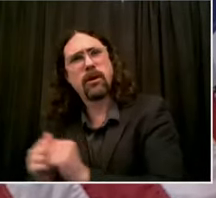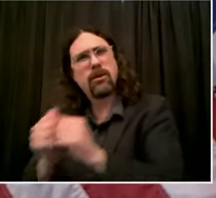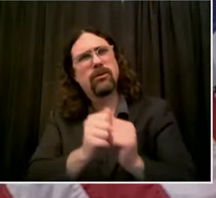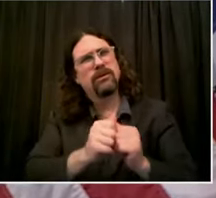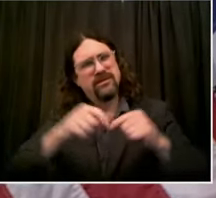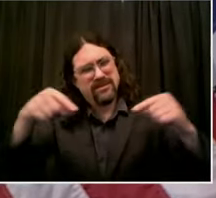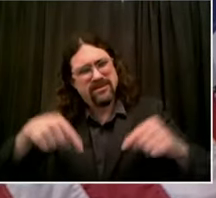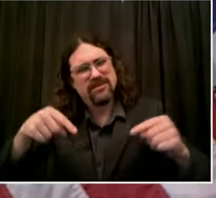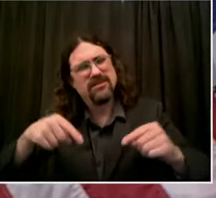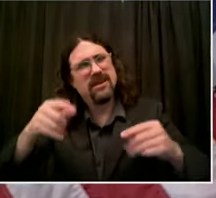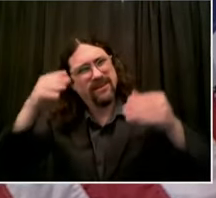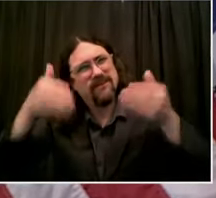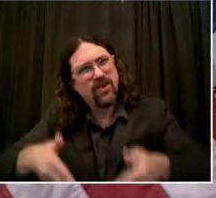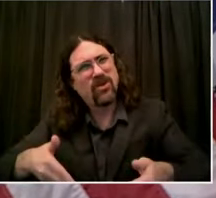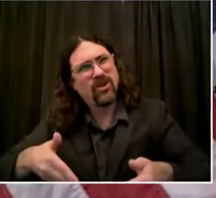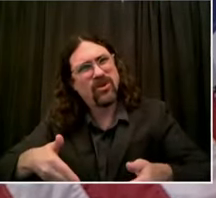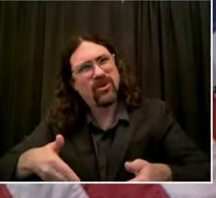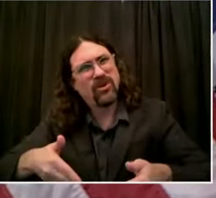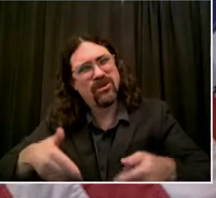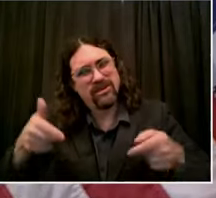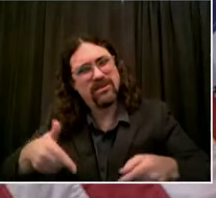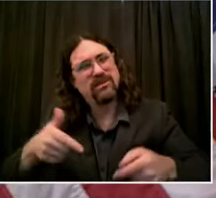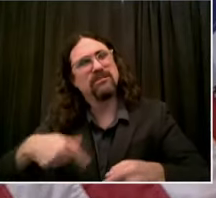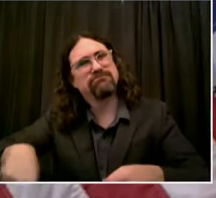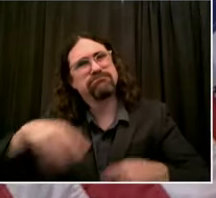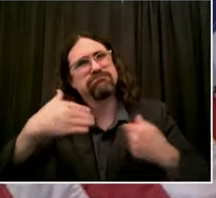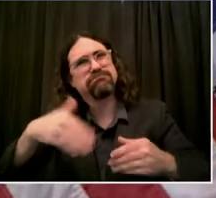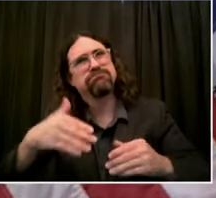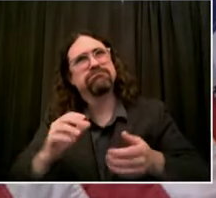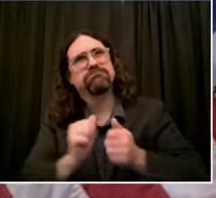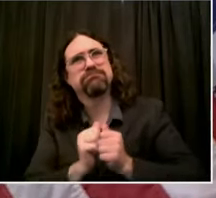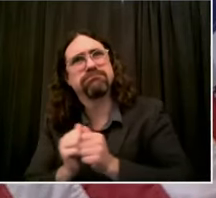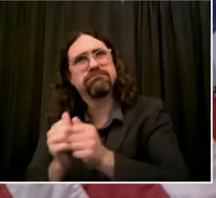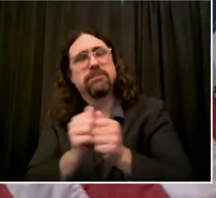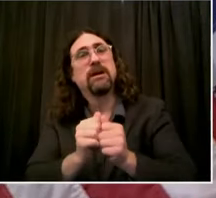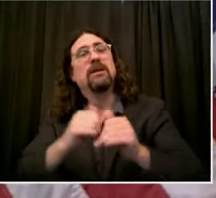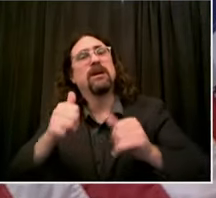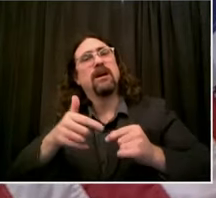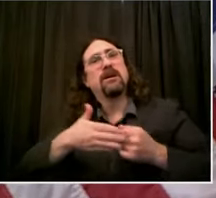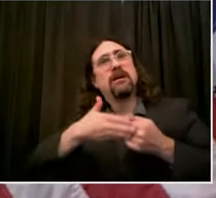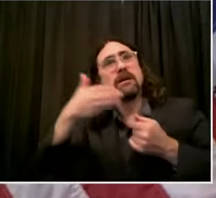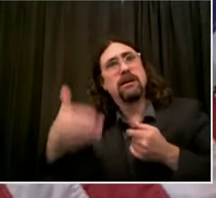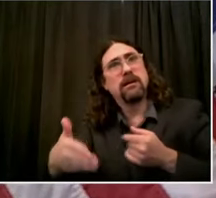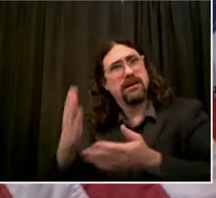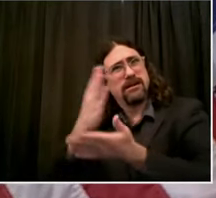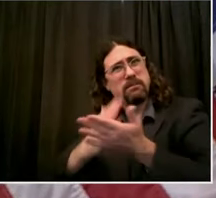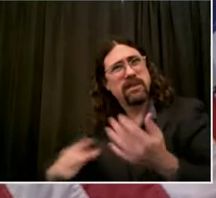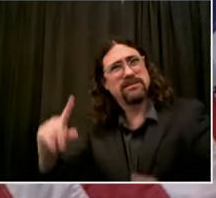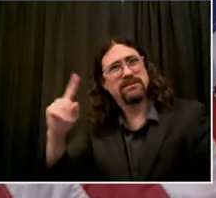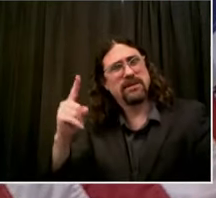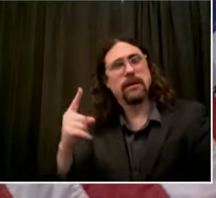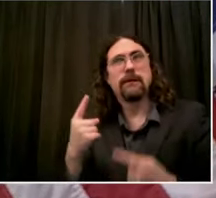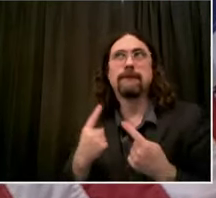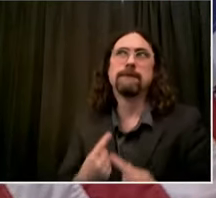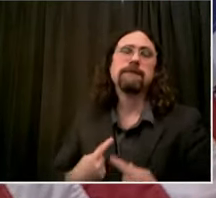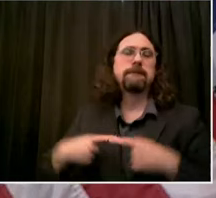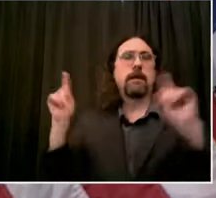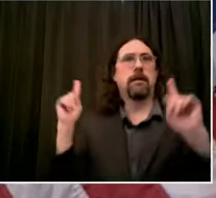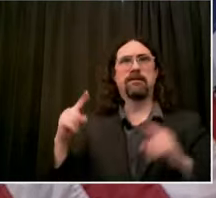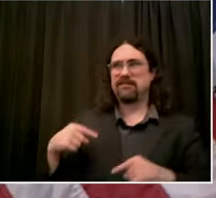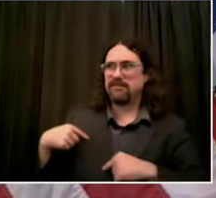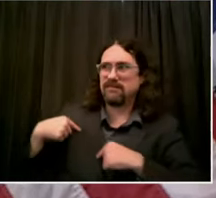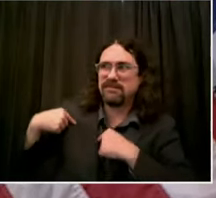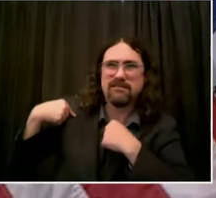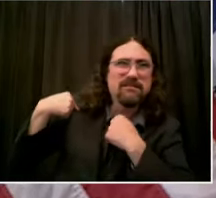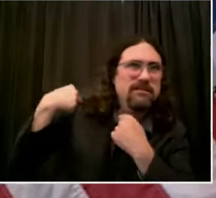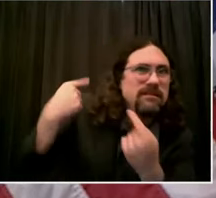done. And I wanna remind people, notwithstanding what we've been through in the last few days, I want people to stay home to the maximum extent possible. I want